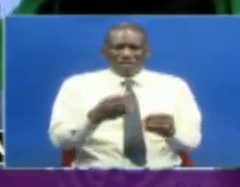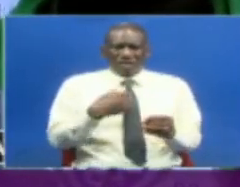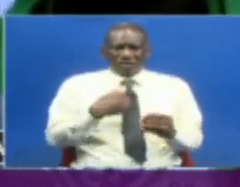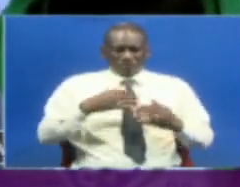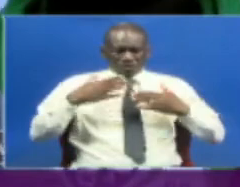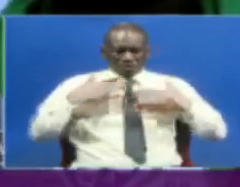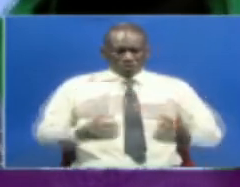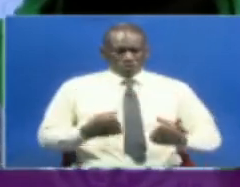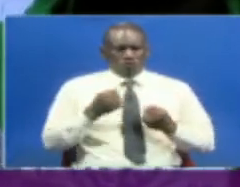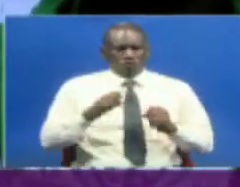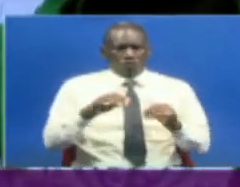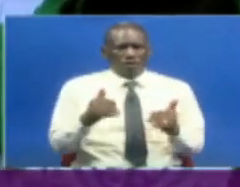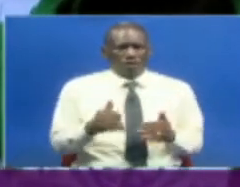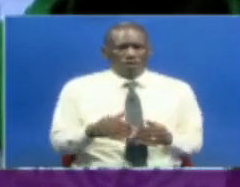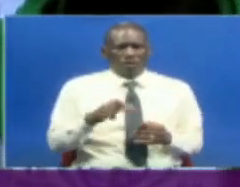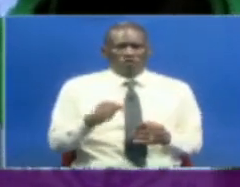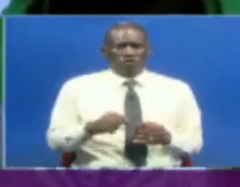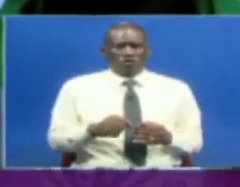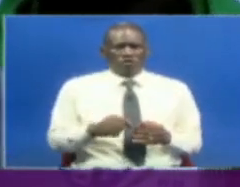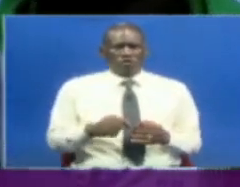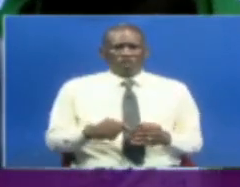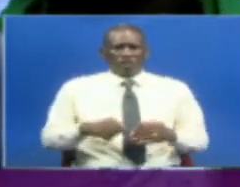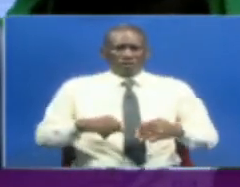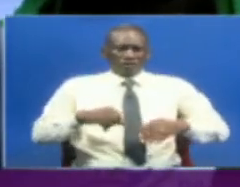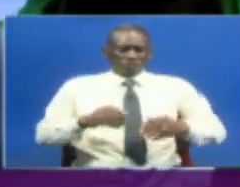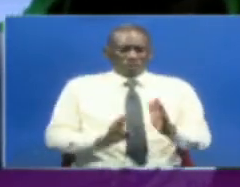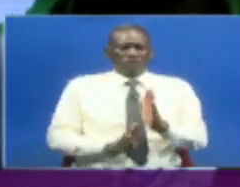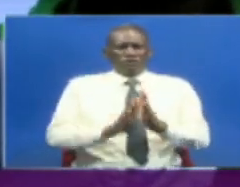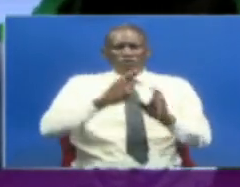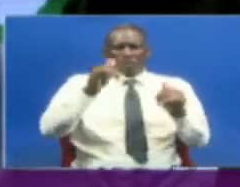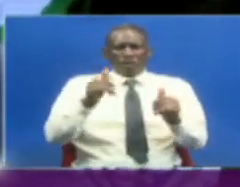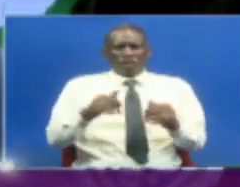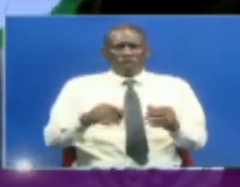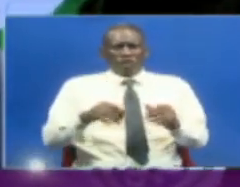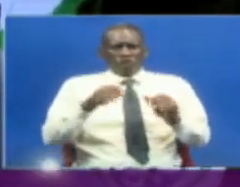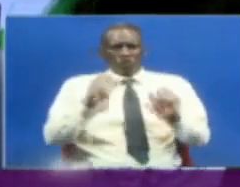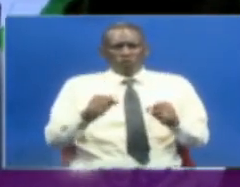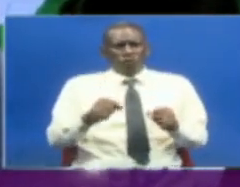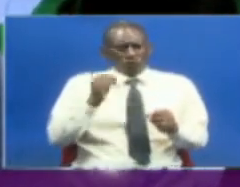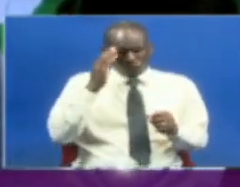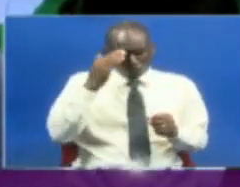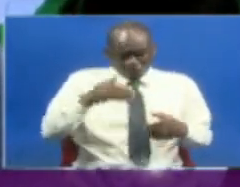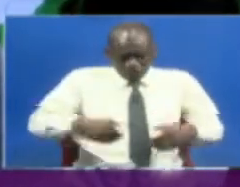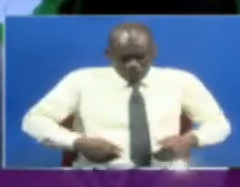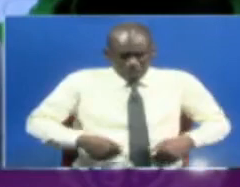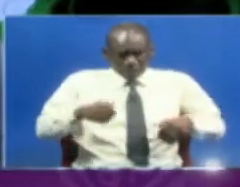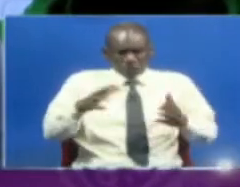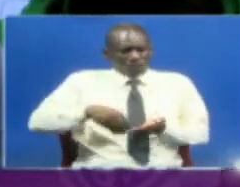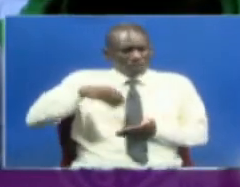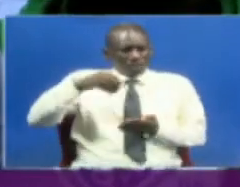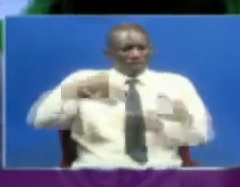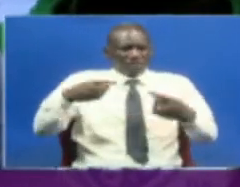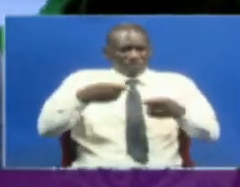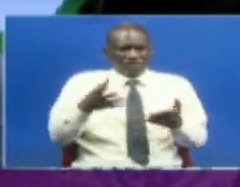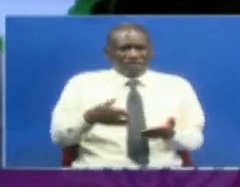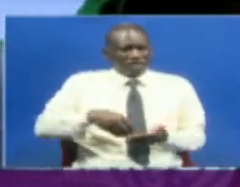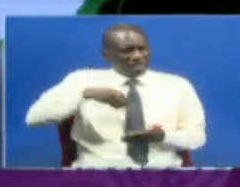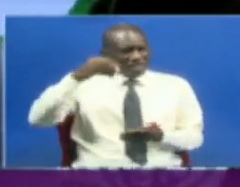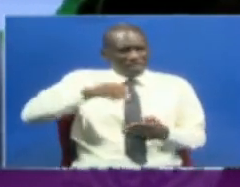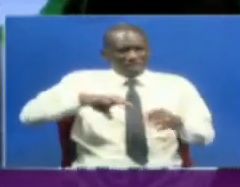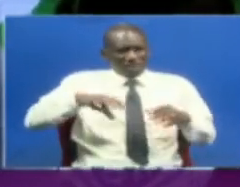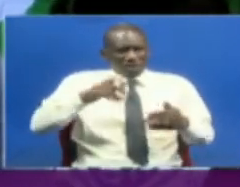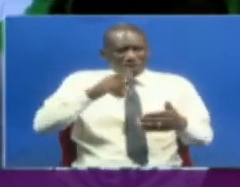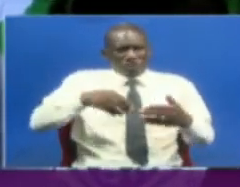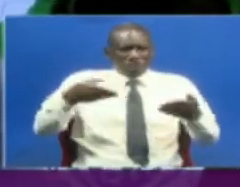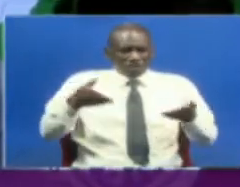someone older. So he's really physically developed. But you can't forget he's still a young player and he's still learning. There's still more learning to happen and